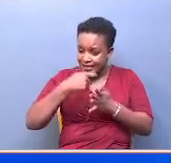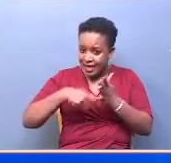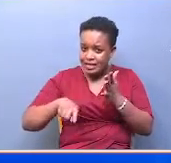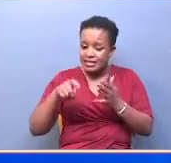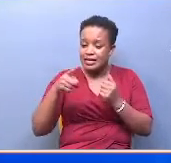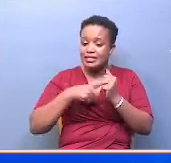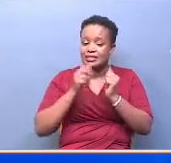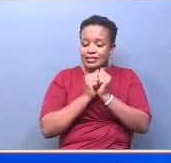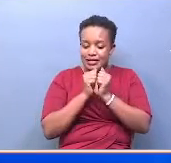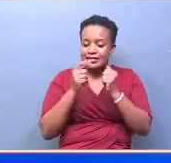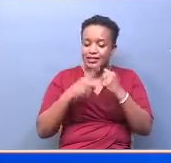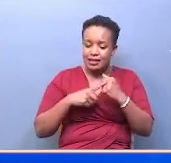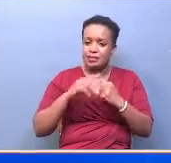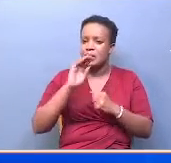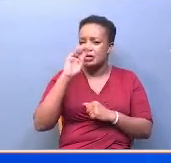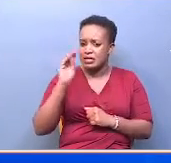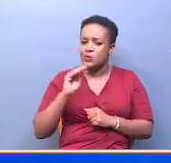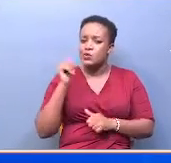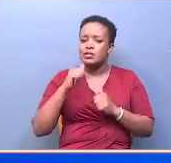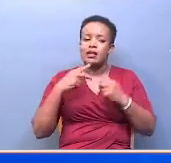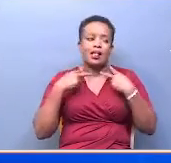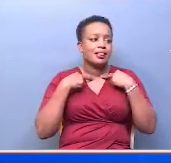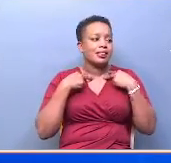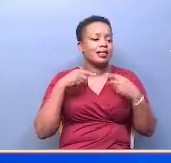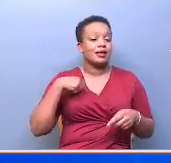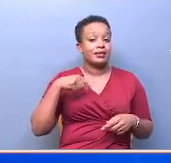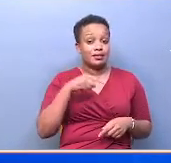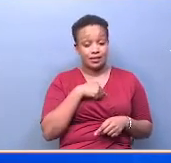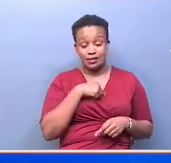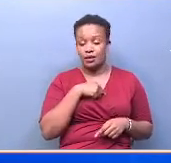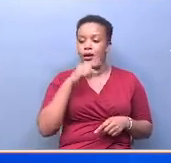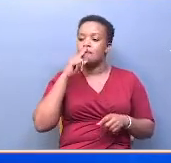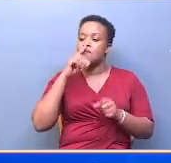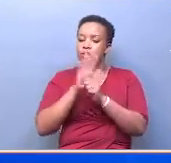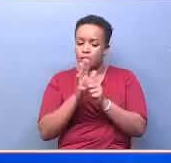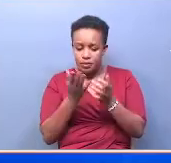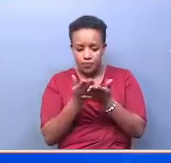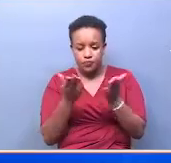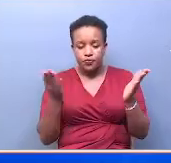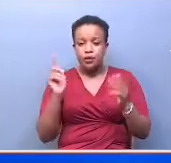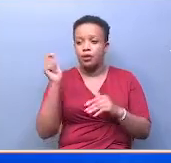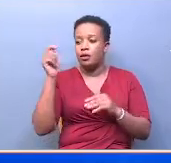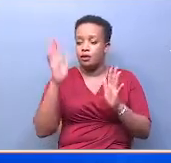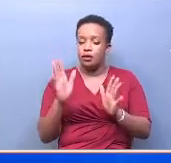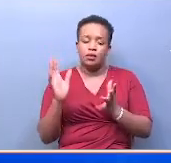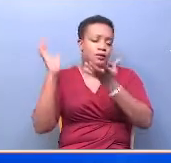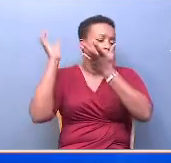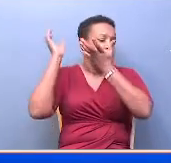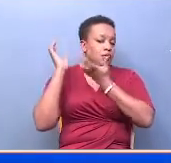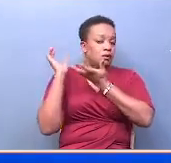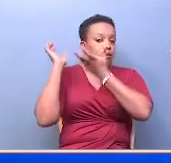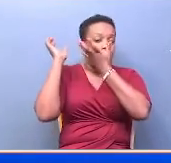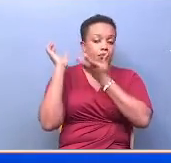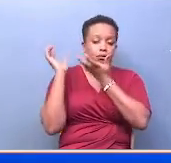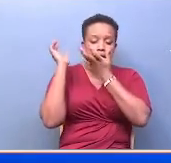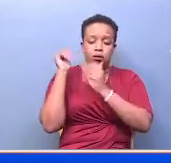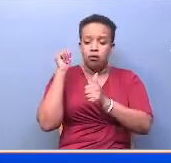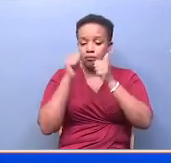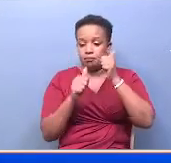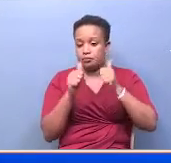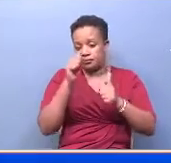nataka wa Kenya tufahamu kwamba yale madeni mazito mazito ndio yale yanaleta hiyo